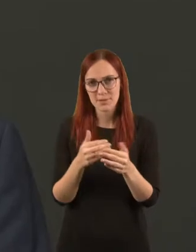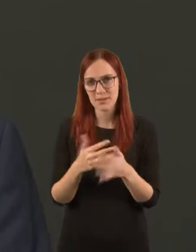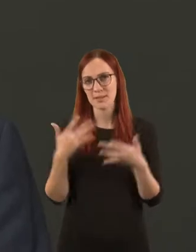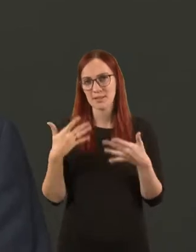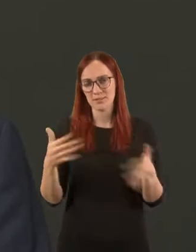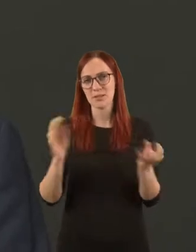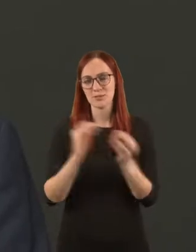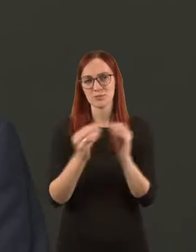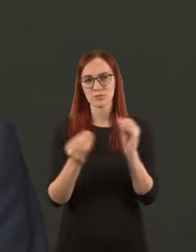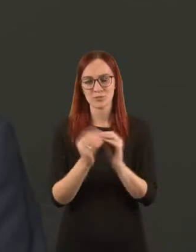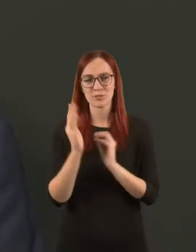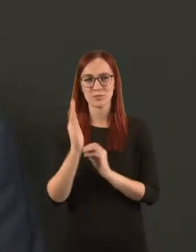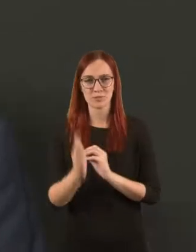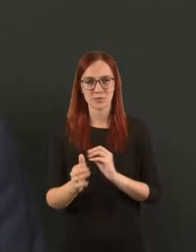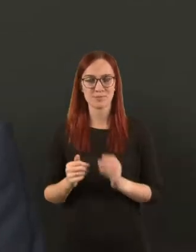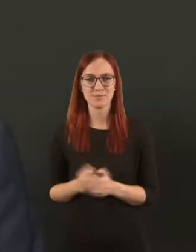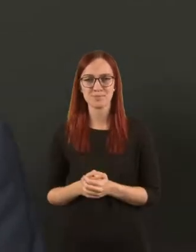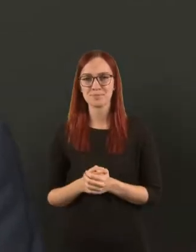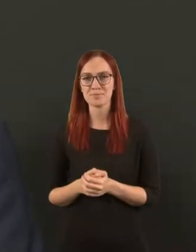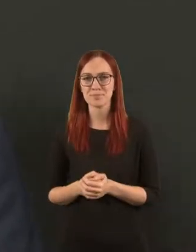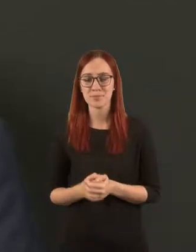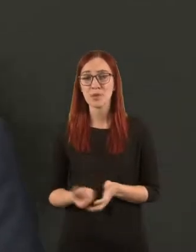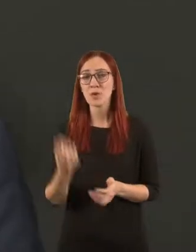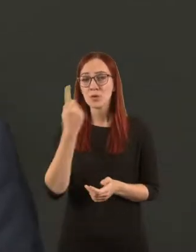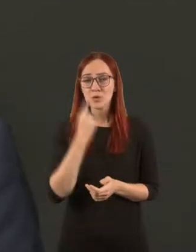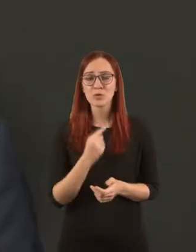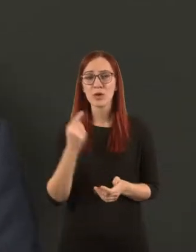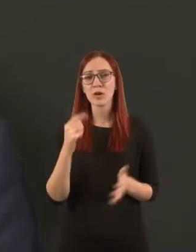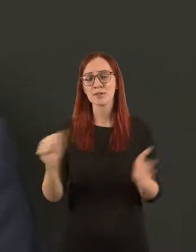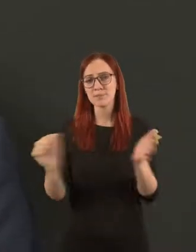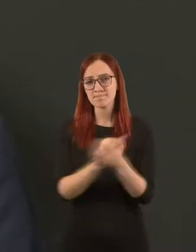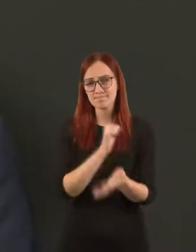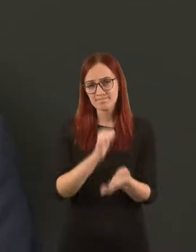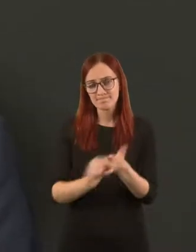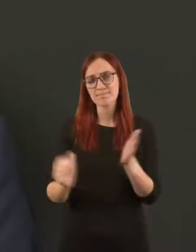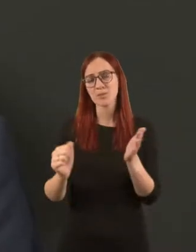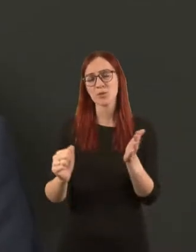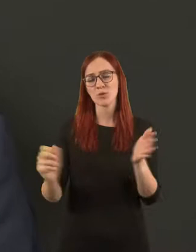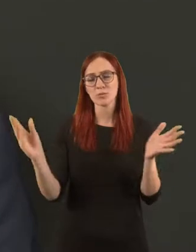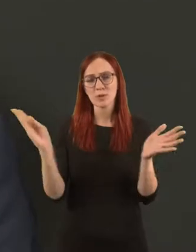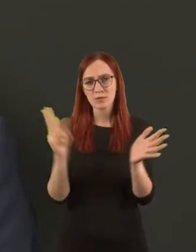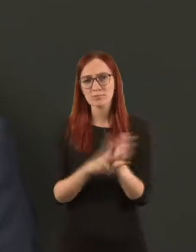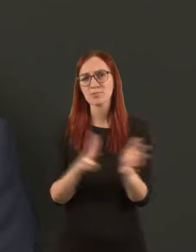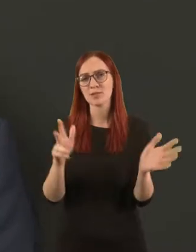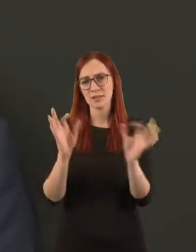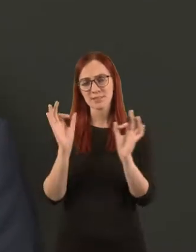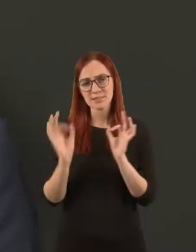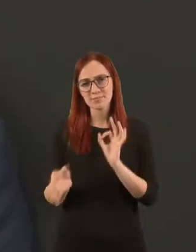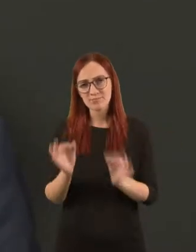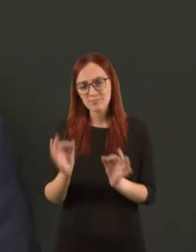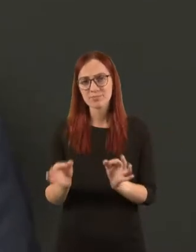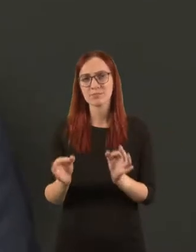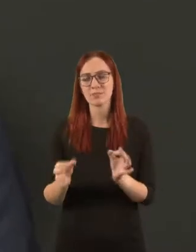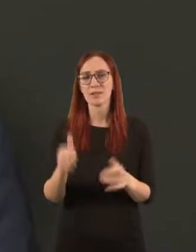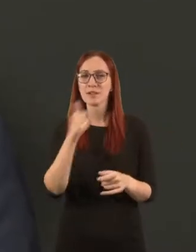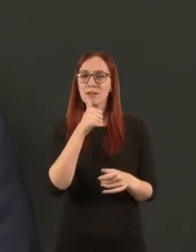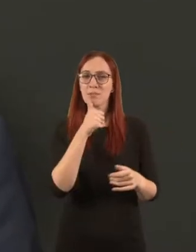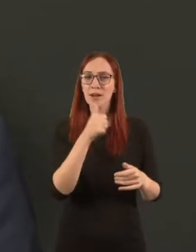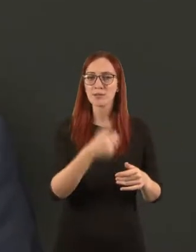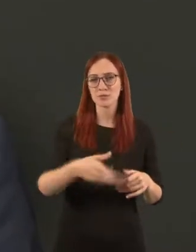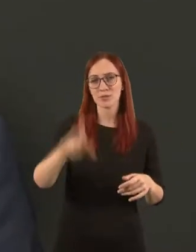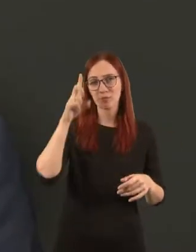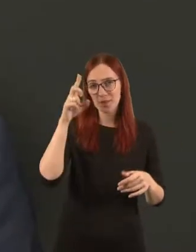I hope to present new documents for public consultations and